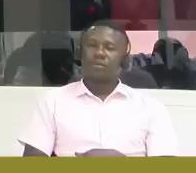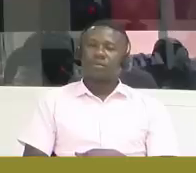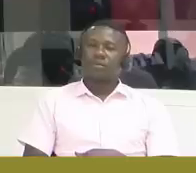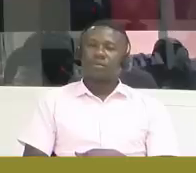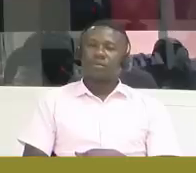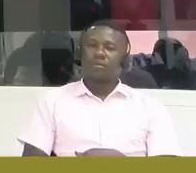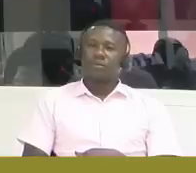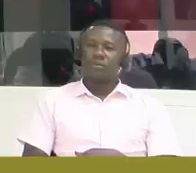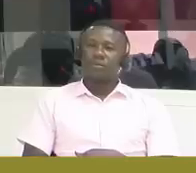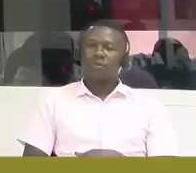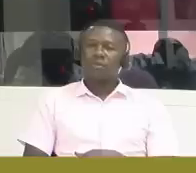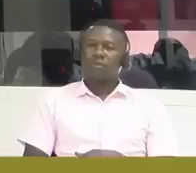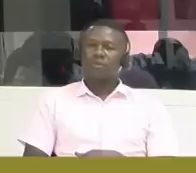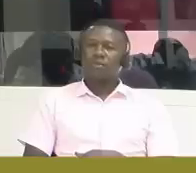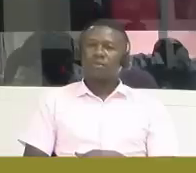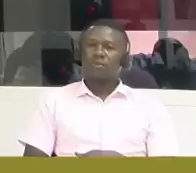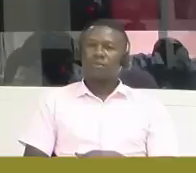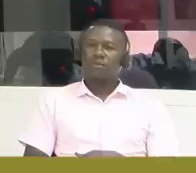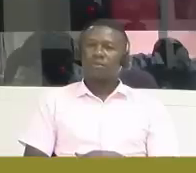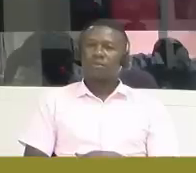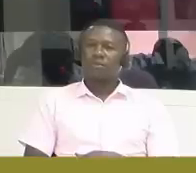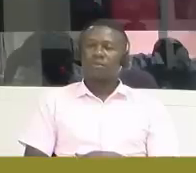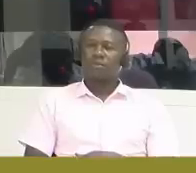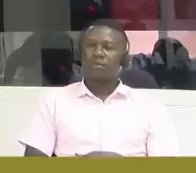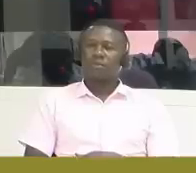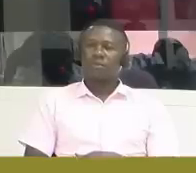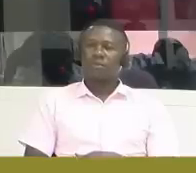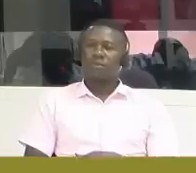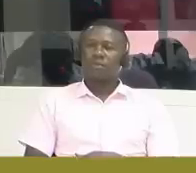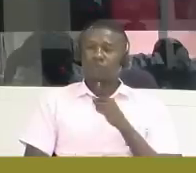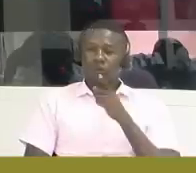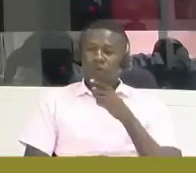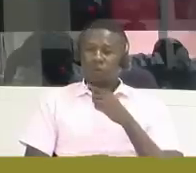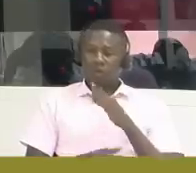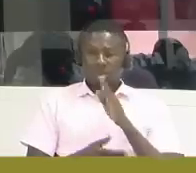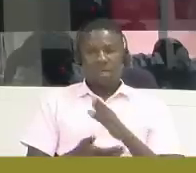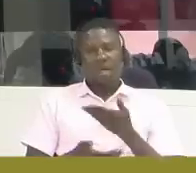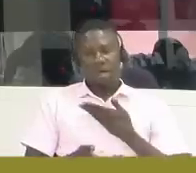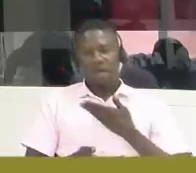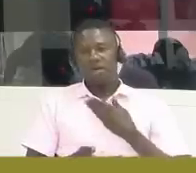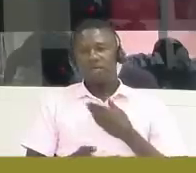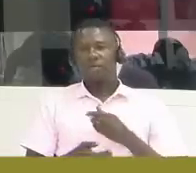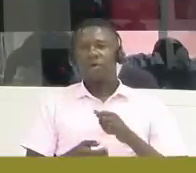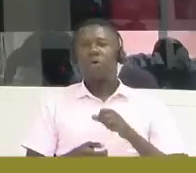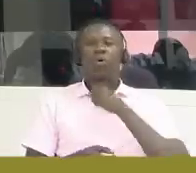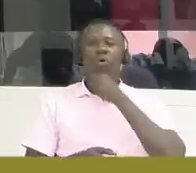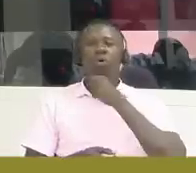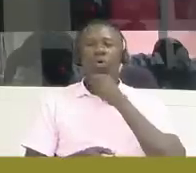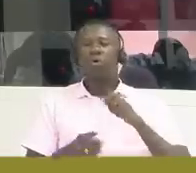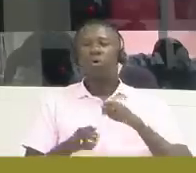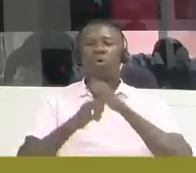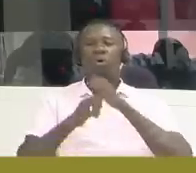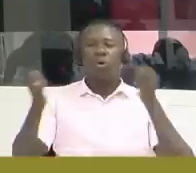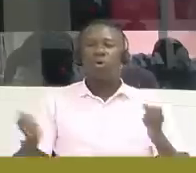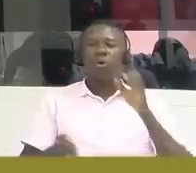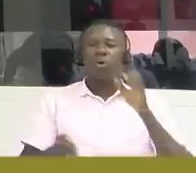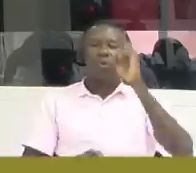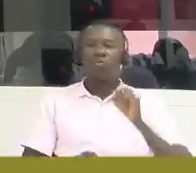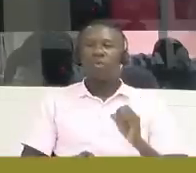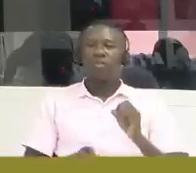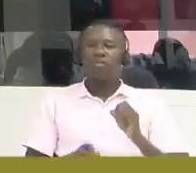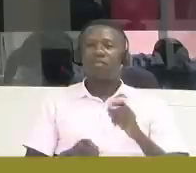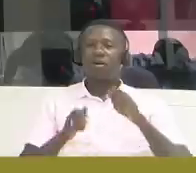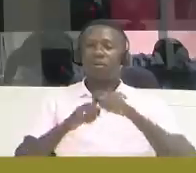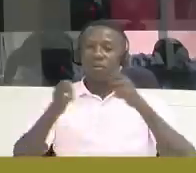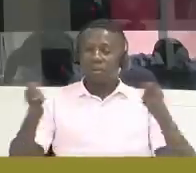You did share an old Observer article dated the 11th of